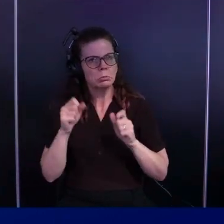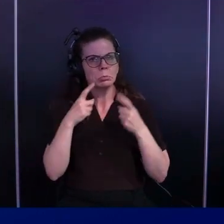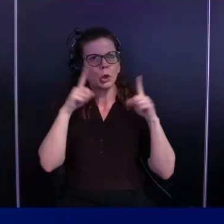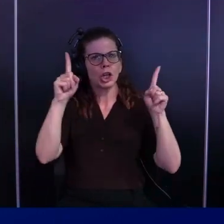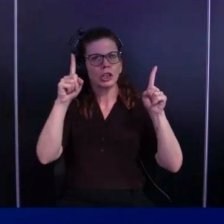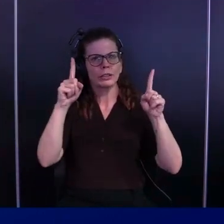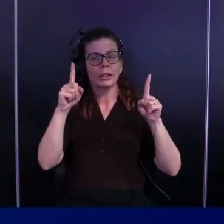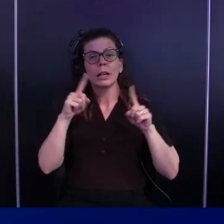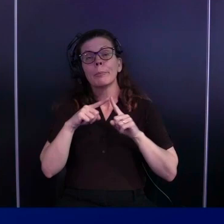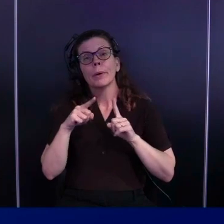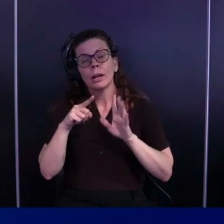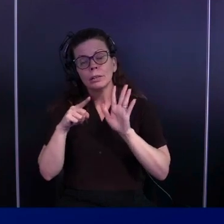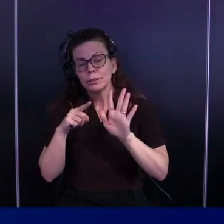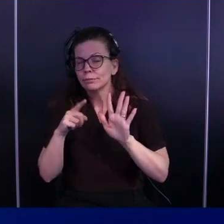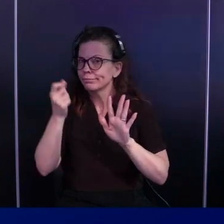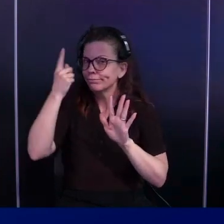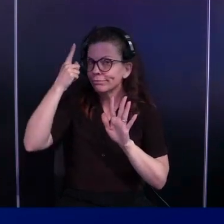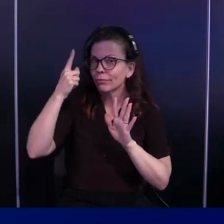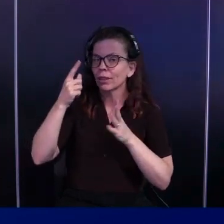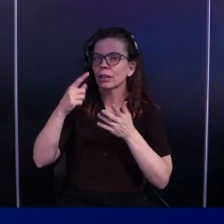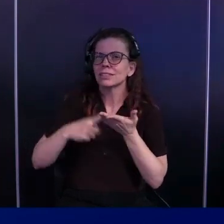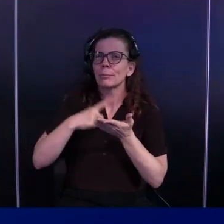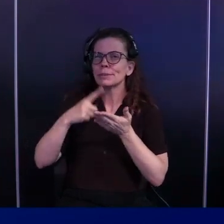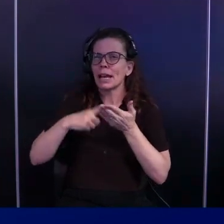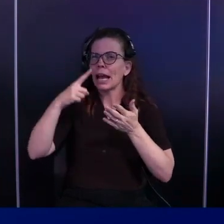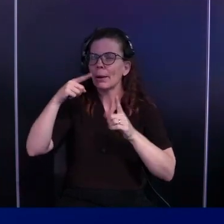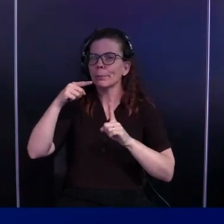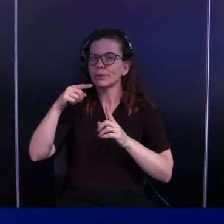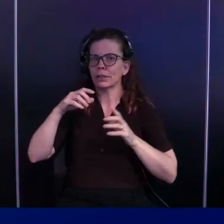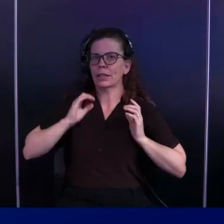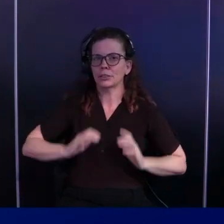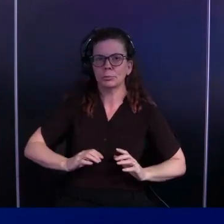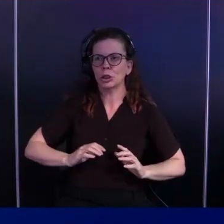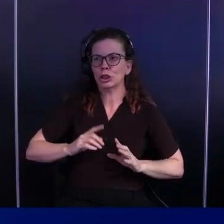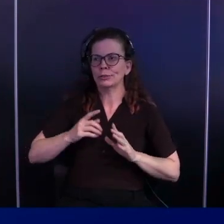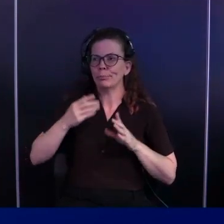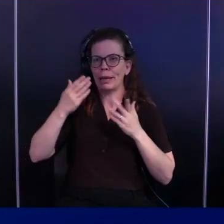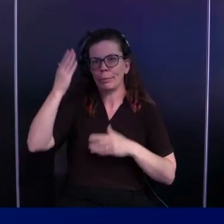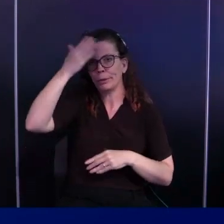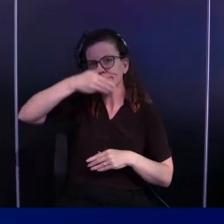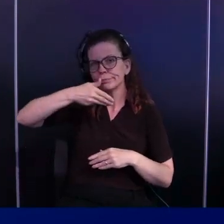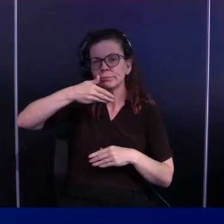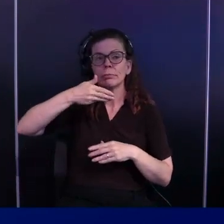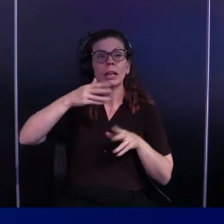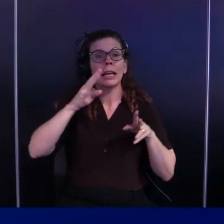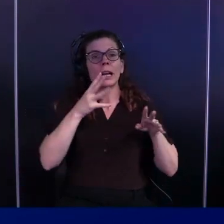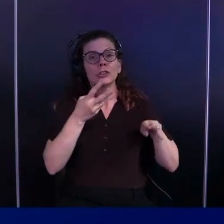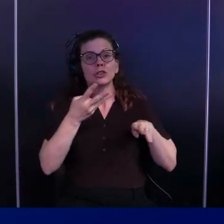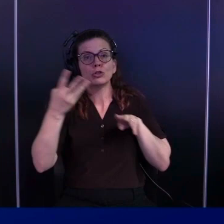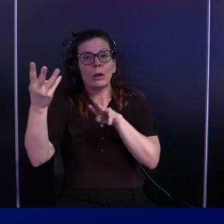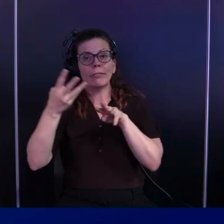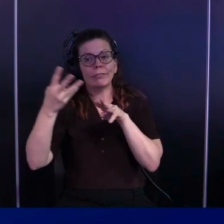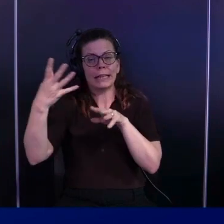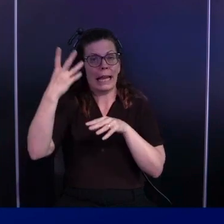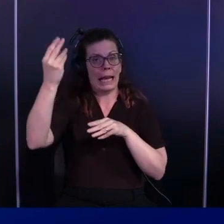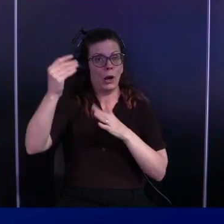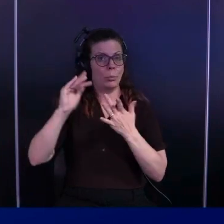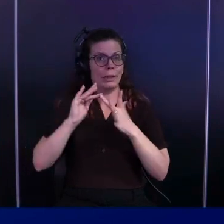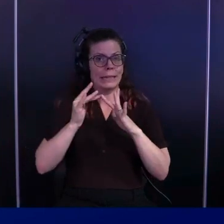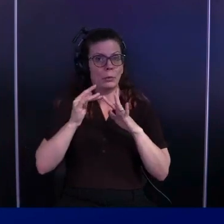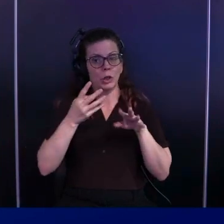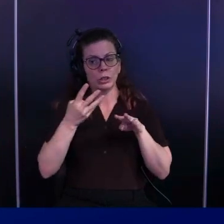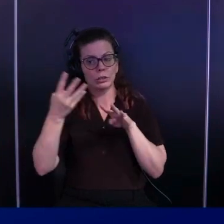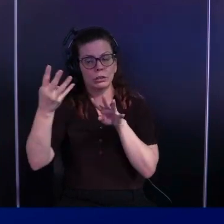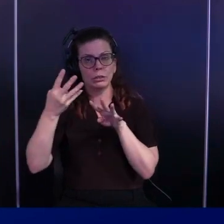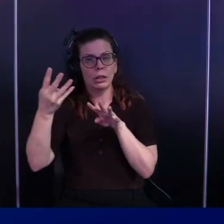But the piece that sometimes kind of sneaks under customers is like, okay, traffic going out of my network may be